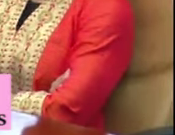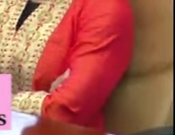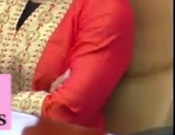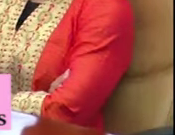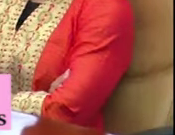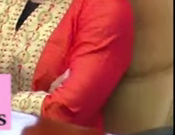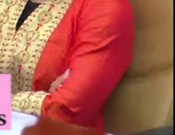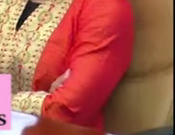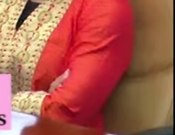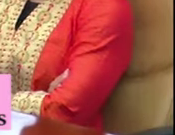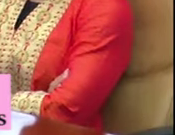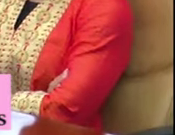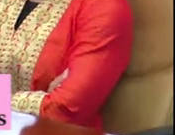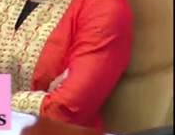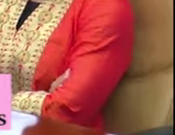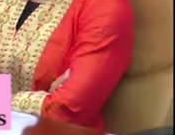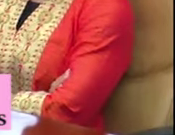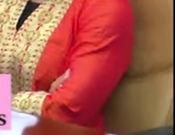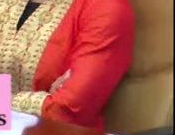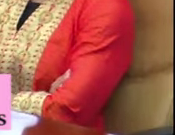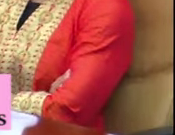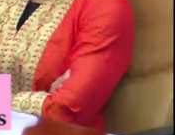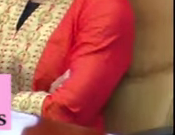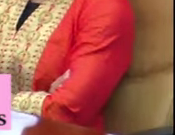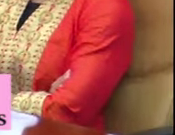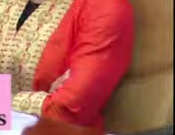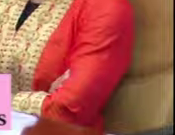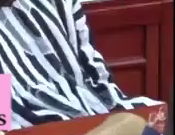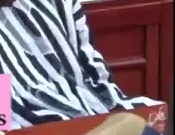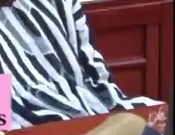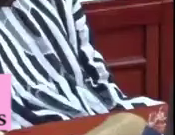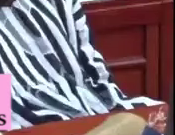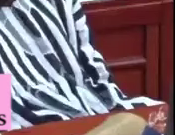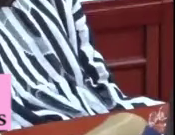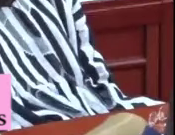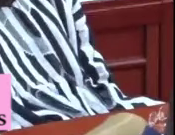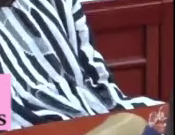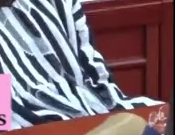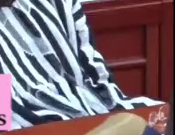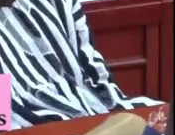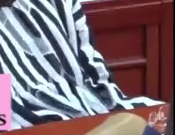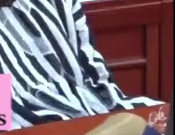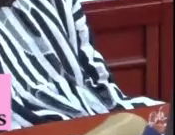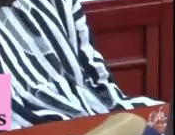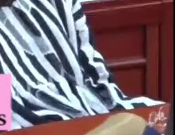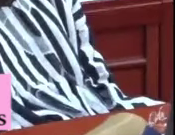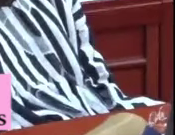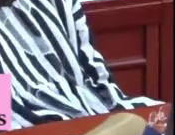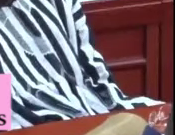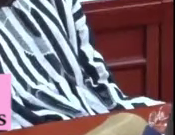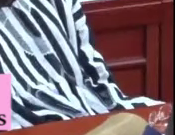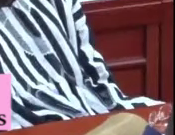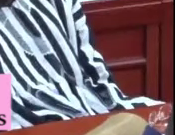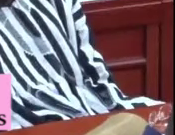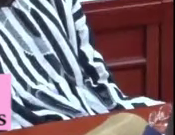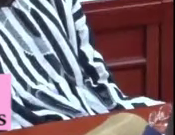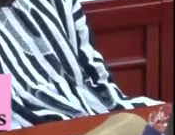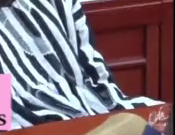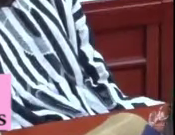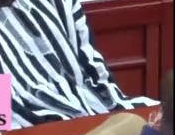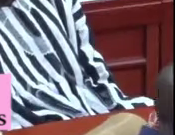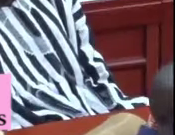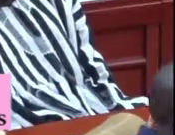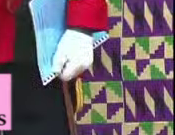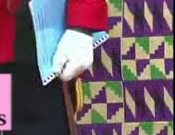Health Service has developed an elaborate program to catch up on children who have missed their vaccine immediately stocks